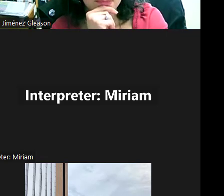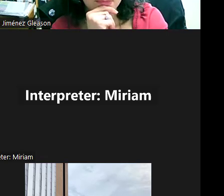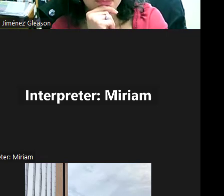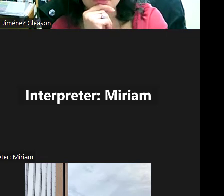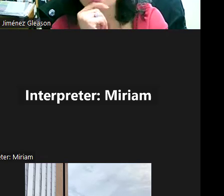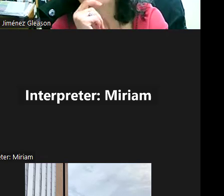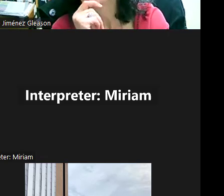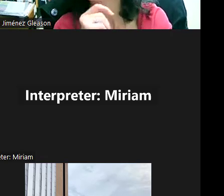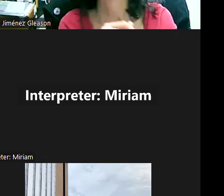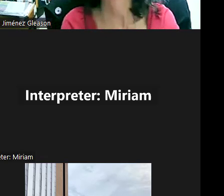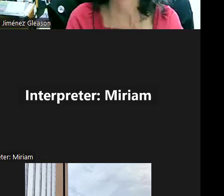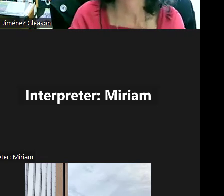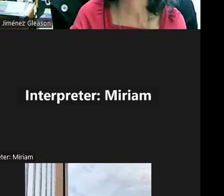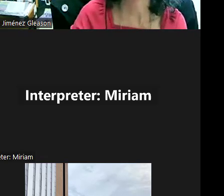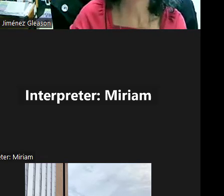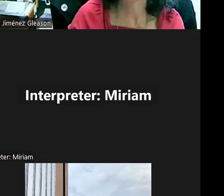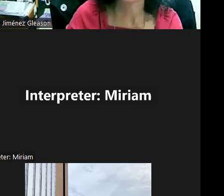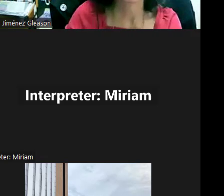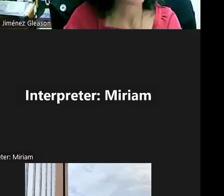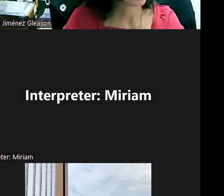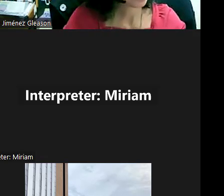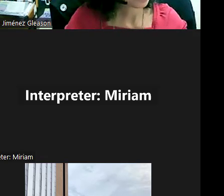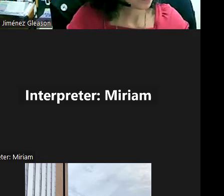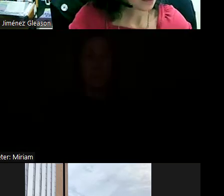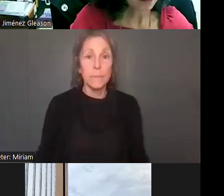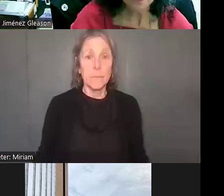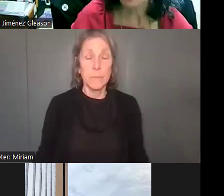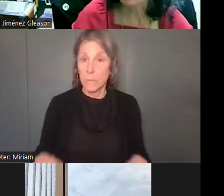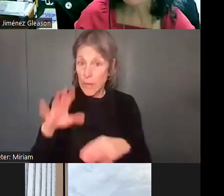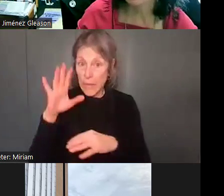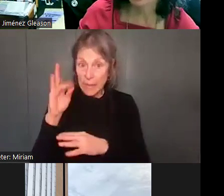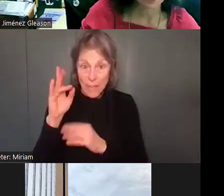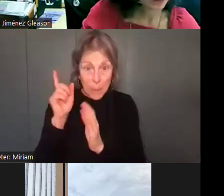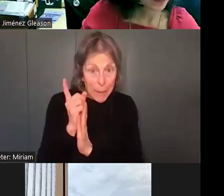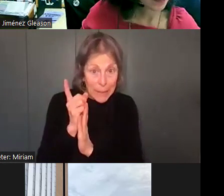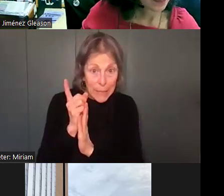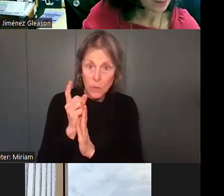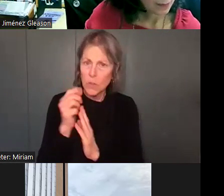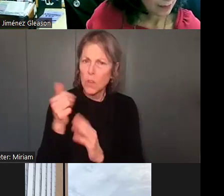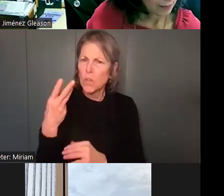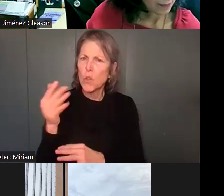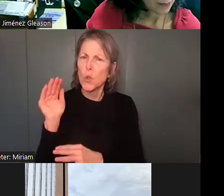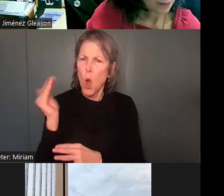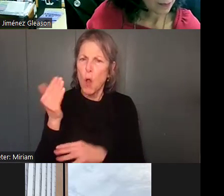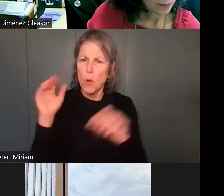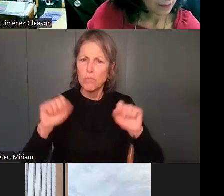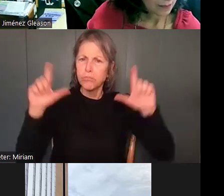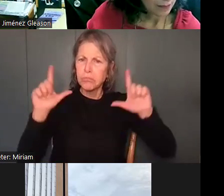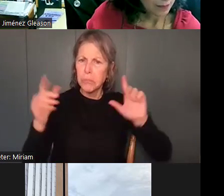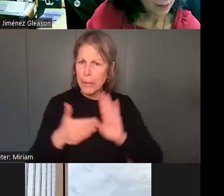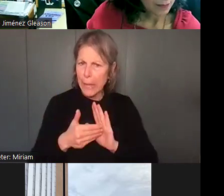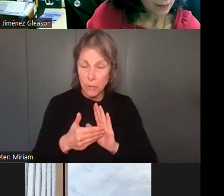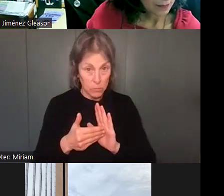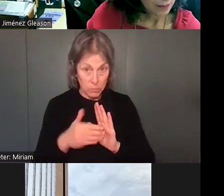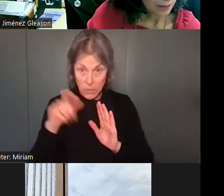You're just checking in. It's a 7-minute mark. I see a few screens turned back on. Does anyone still